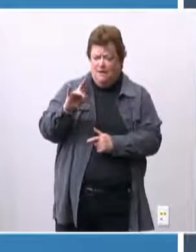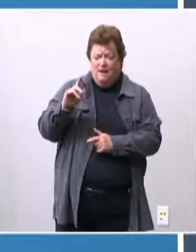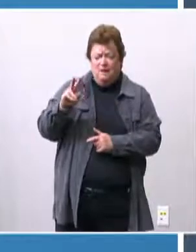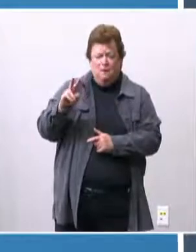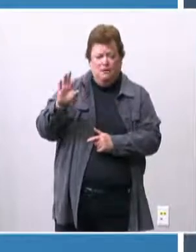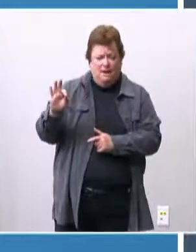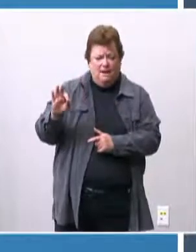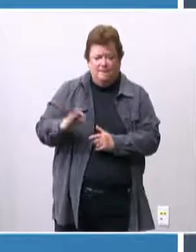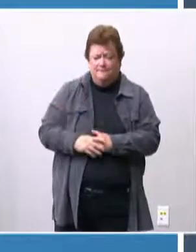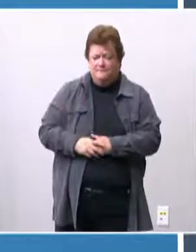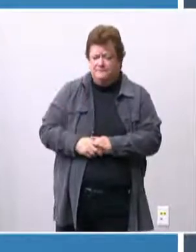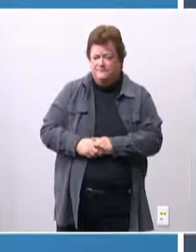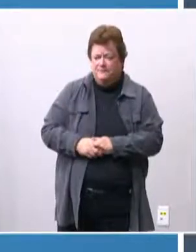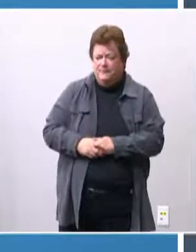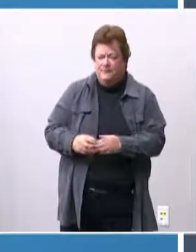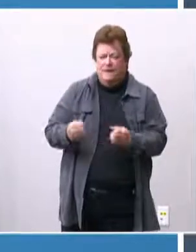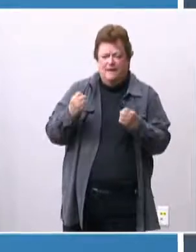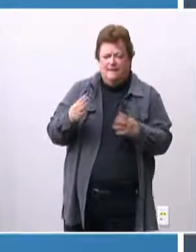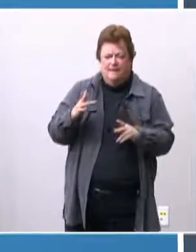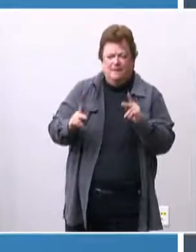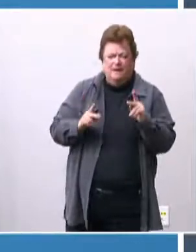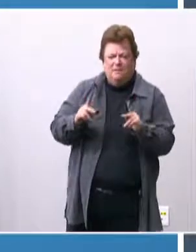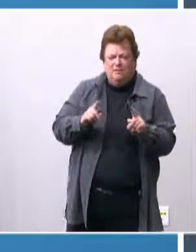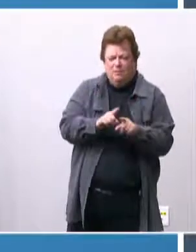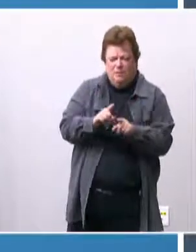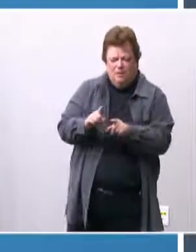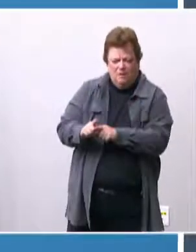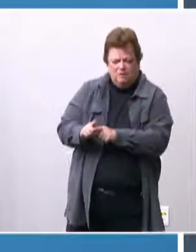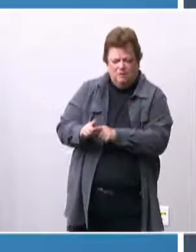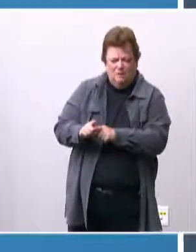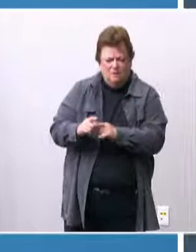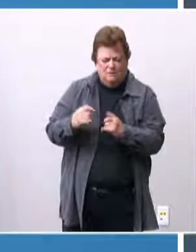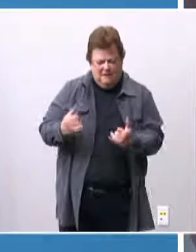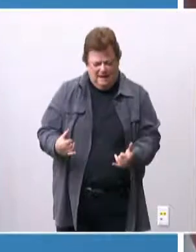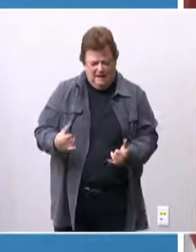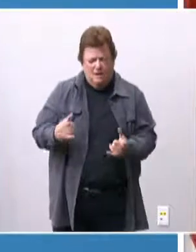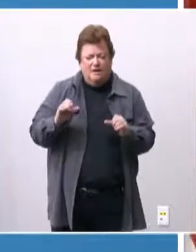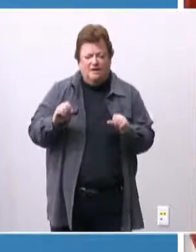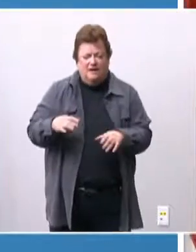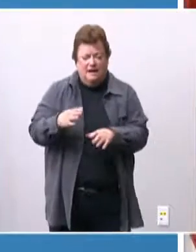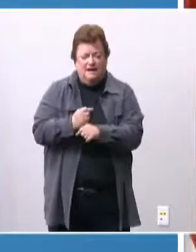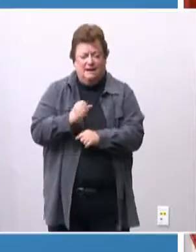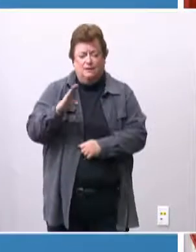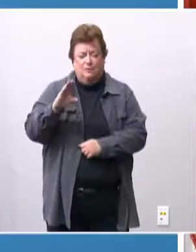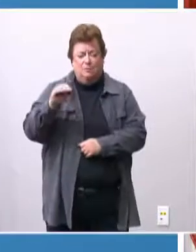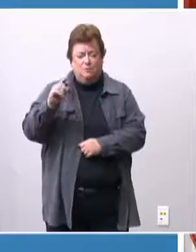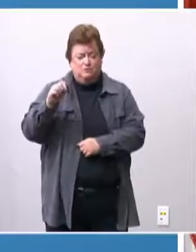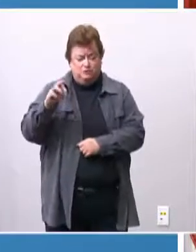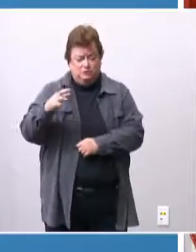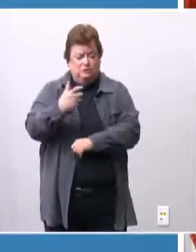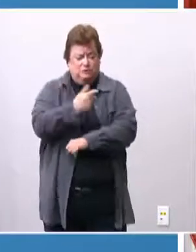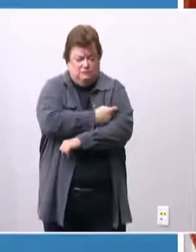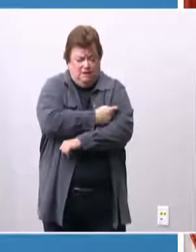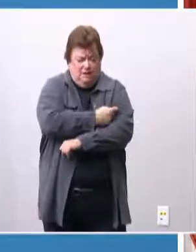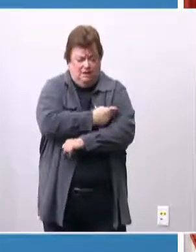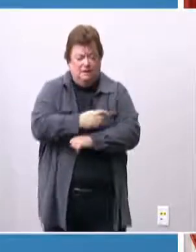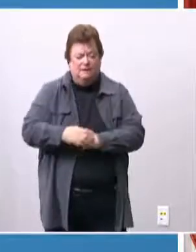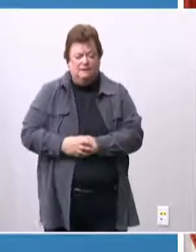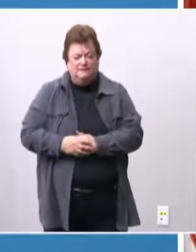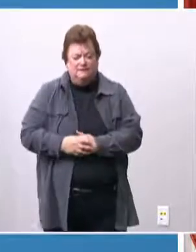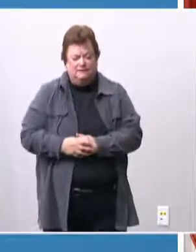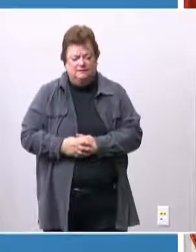438829. Many people are also now eligible for a booster dose of COVID-19